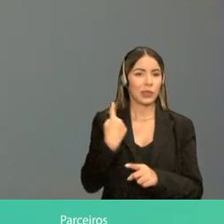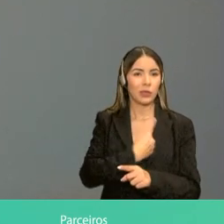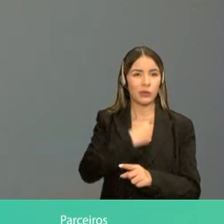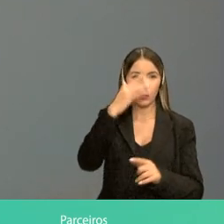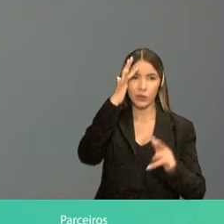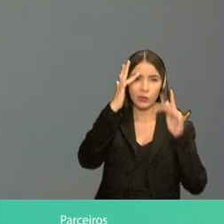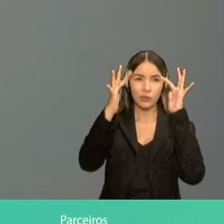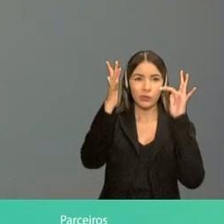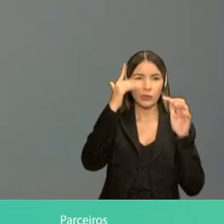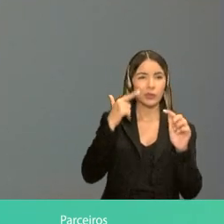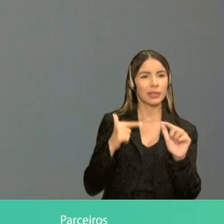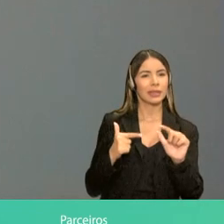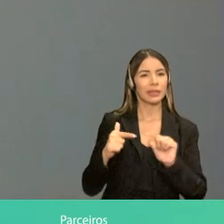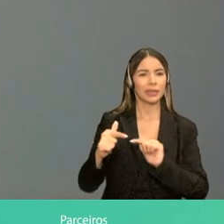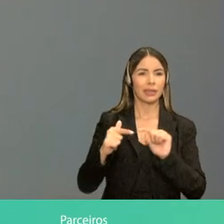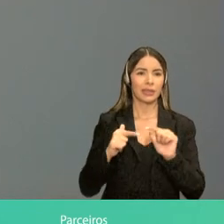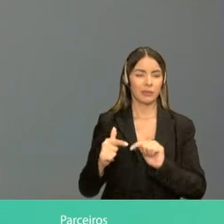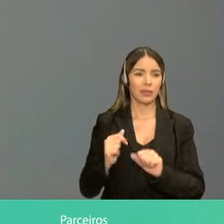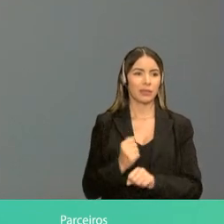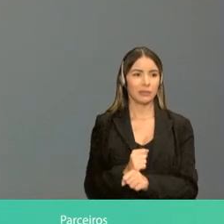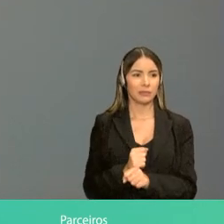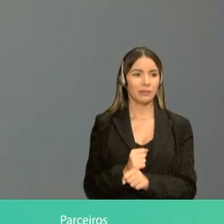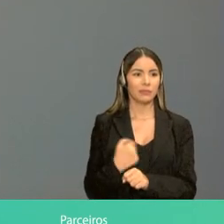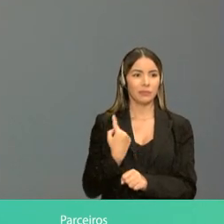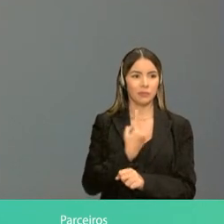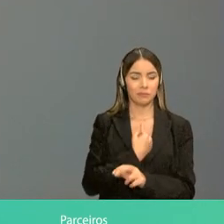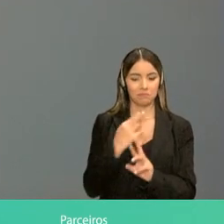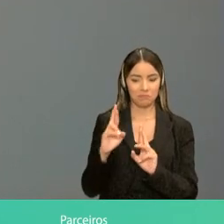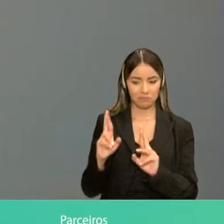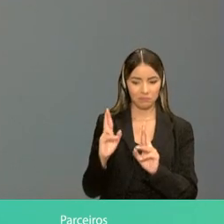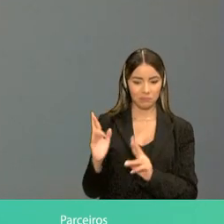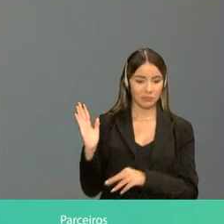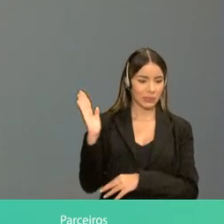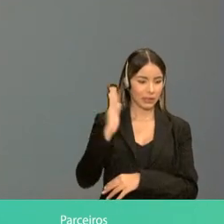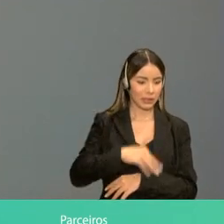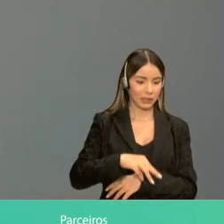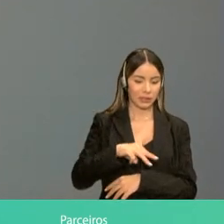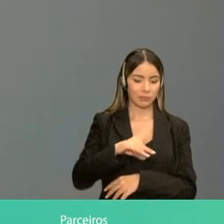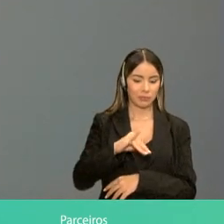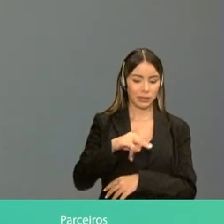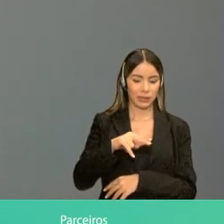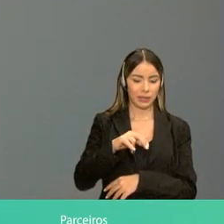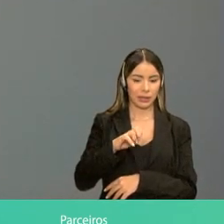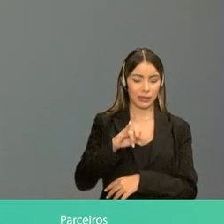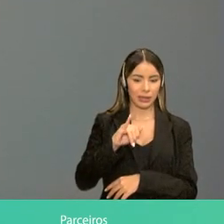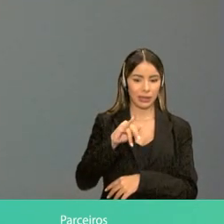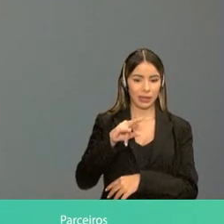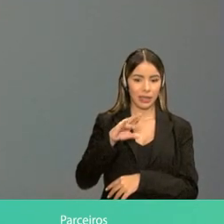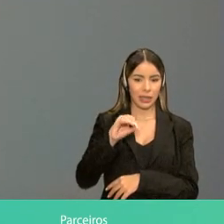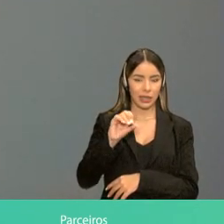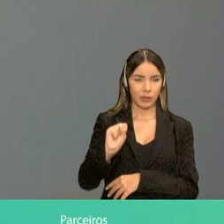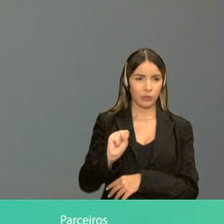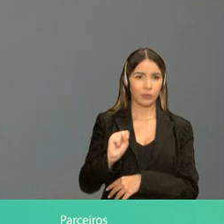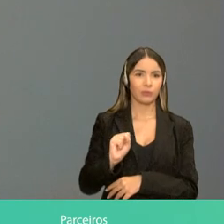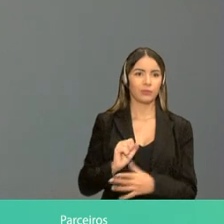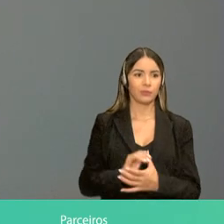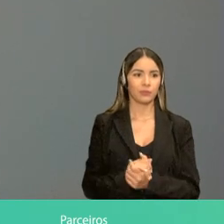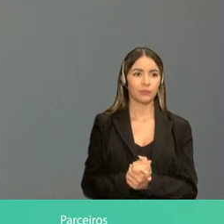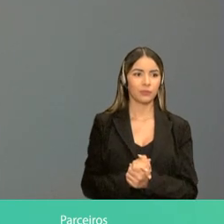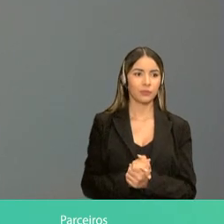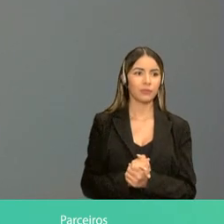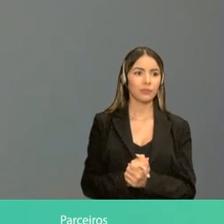We have a project, we have some wagons in Eliseu Martins, and those wagons will